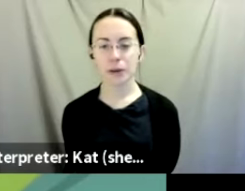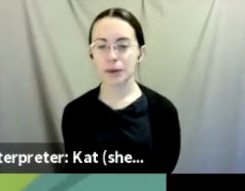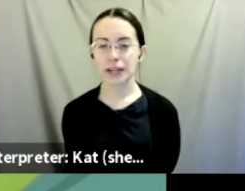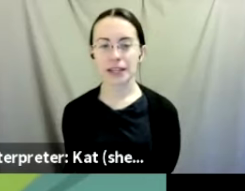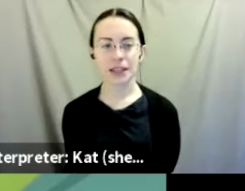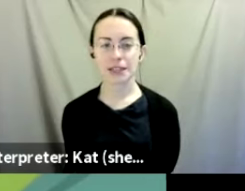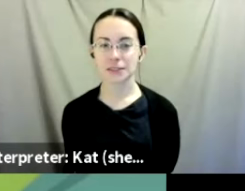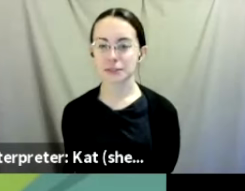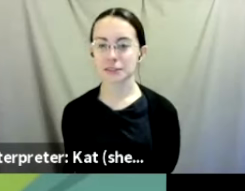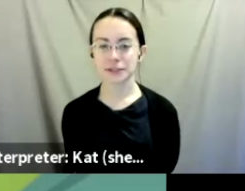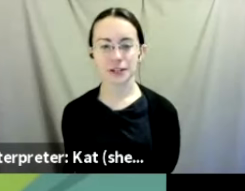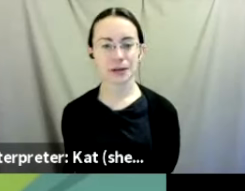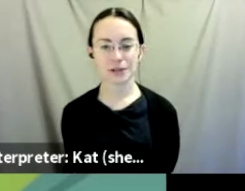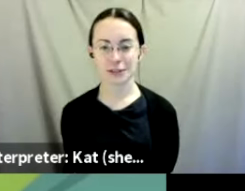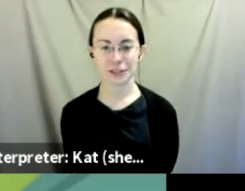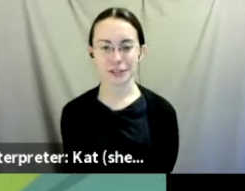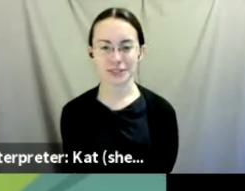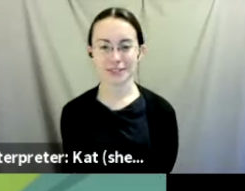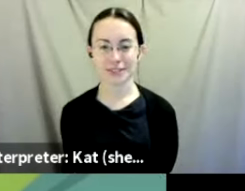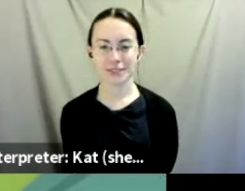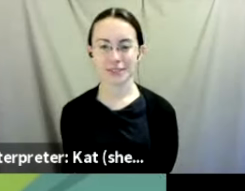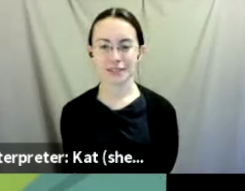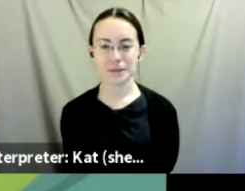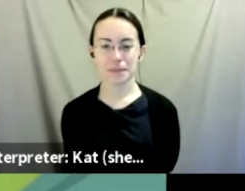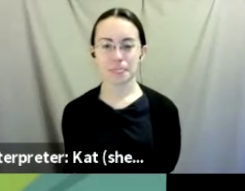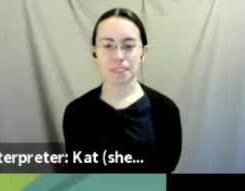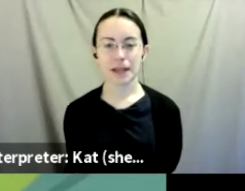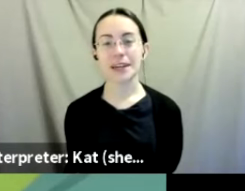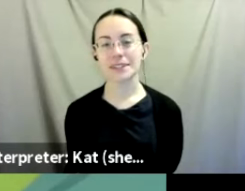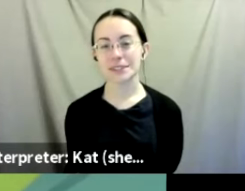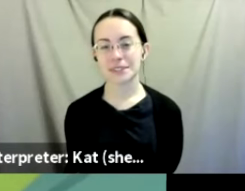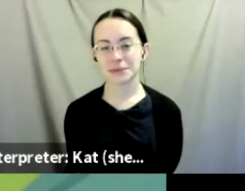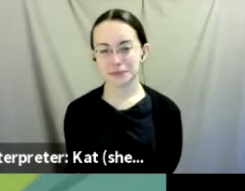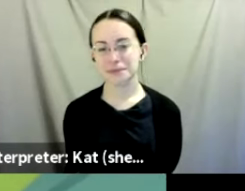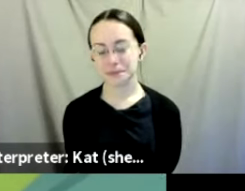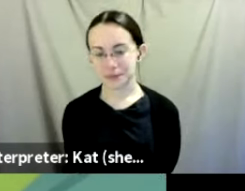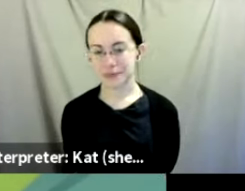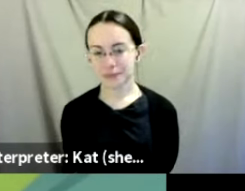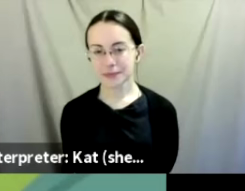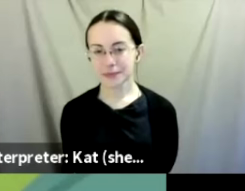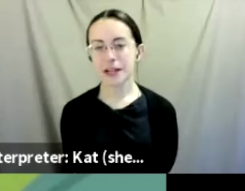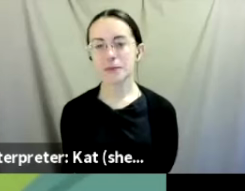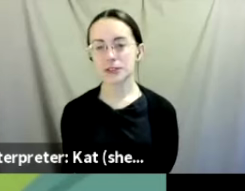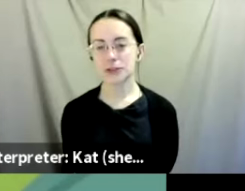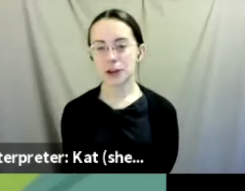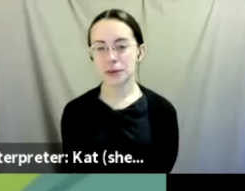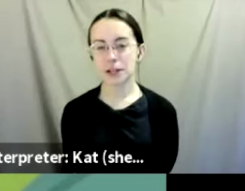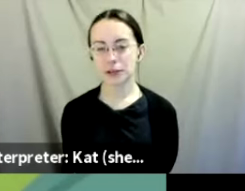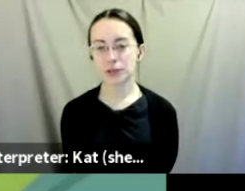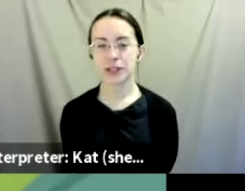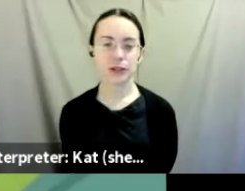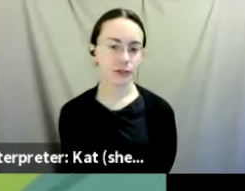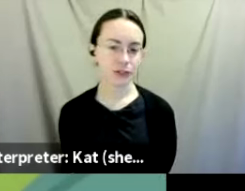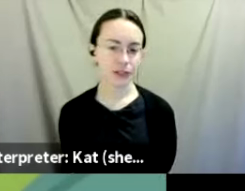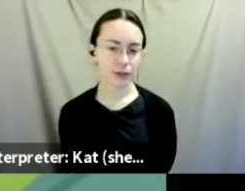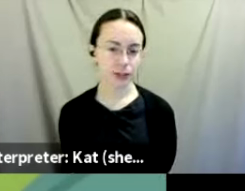don't remember anything specific about deafness. And I'm also from a medical